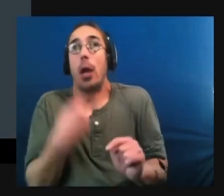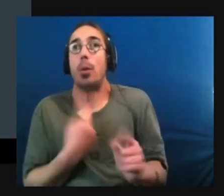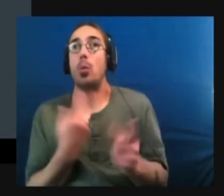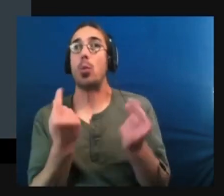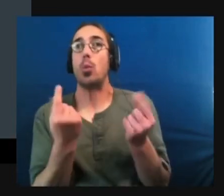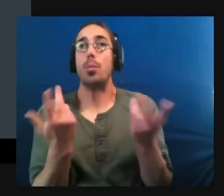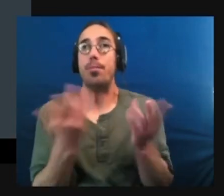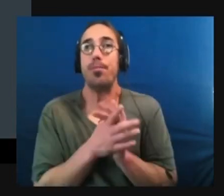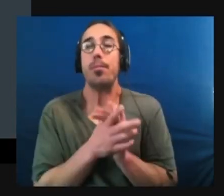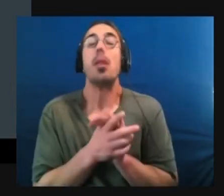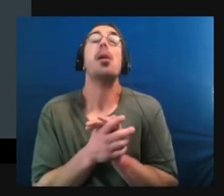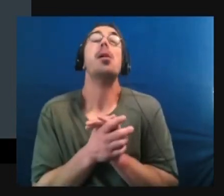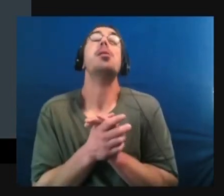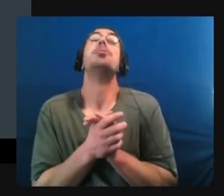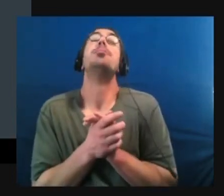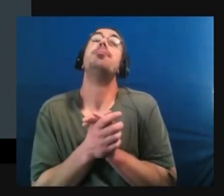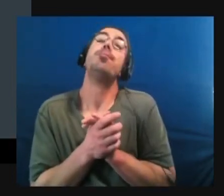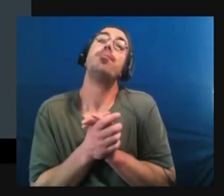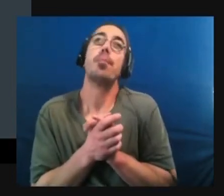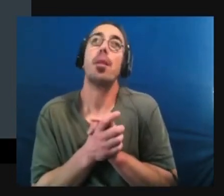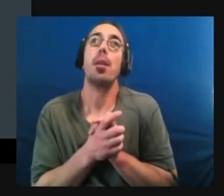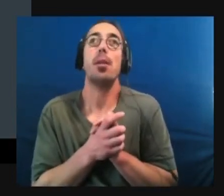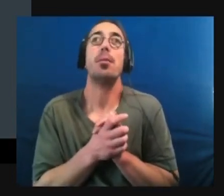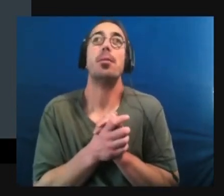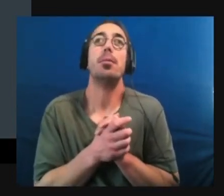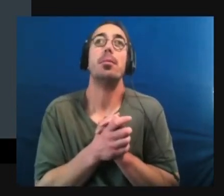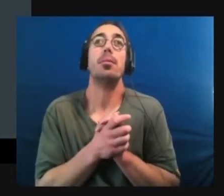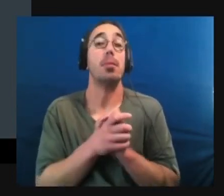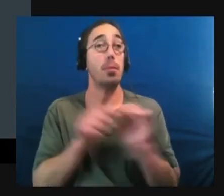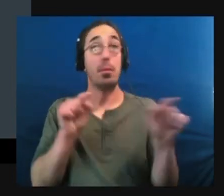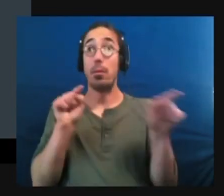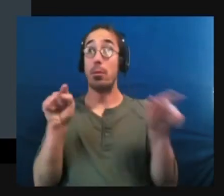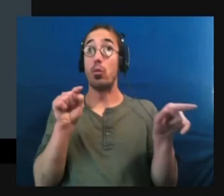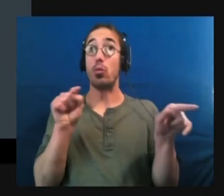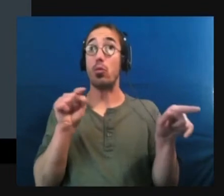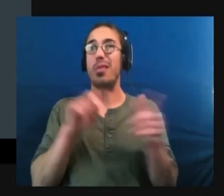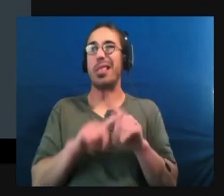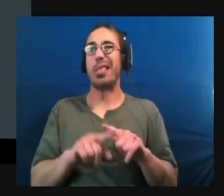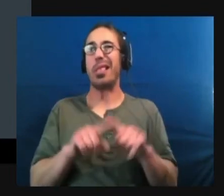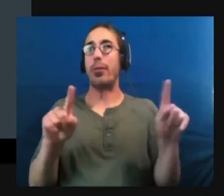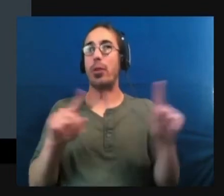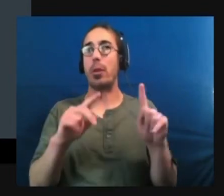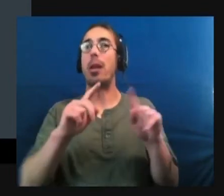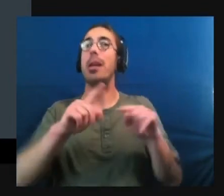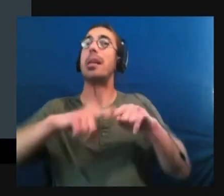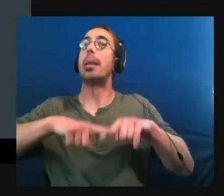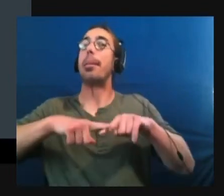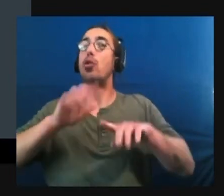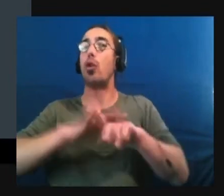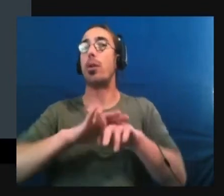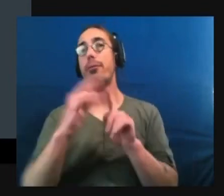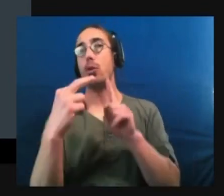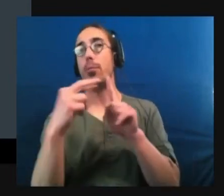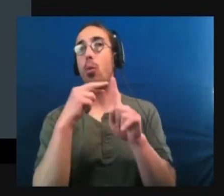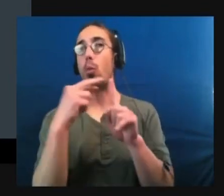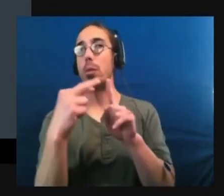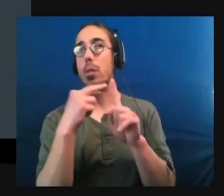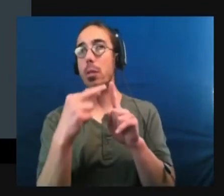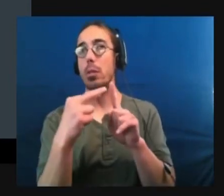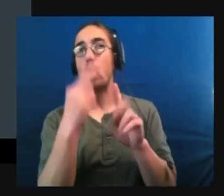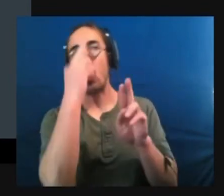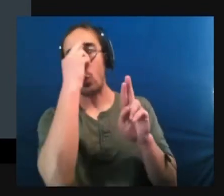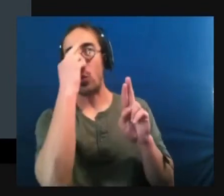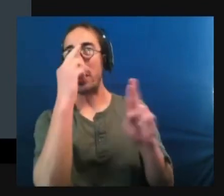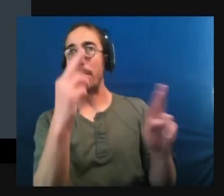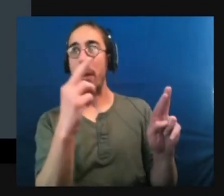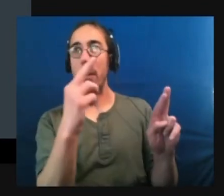But I think the difference between attachment and connection largely is about respecting autonomy